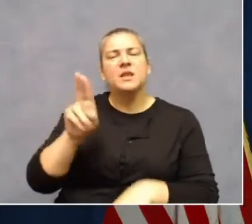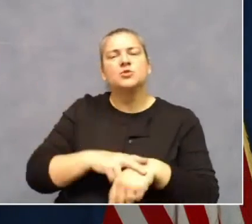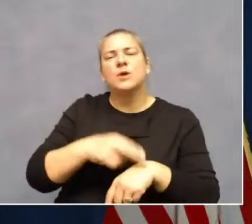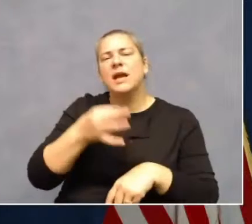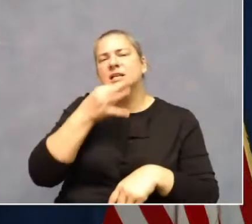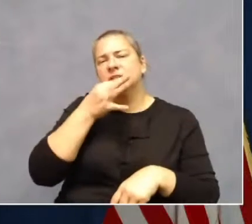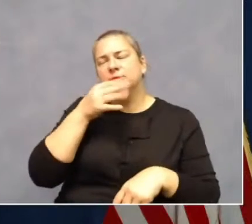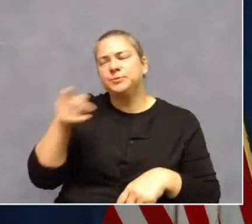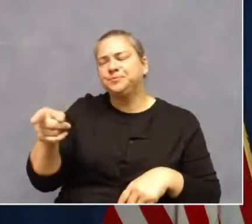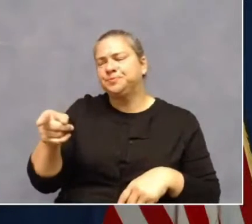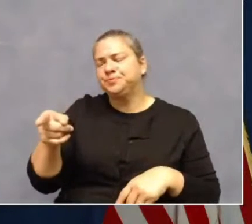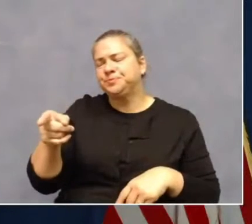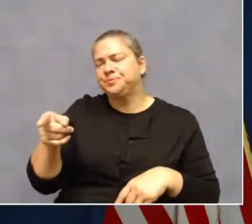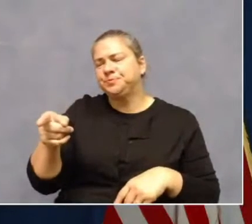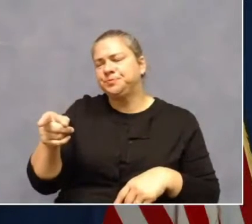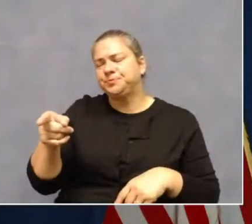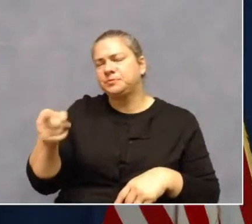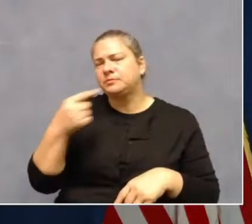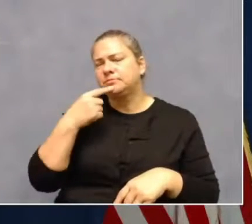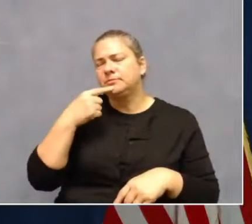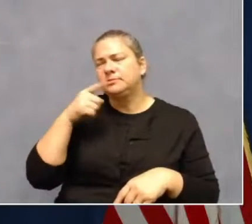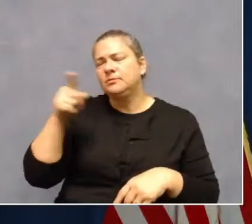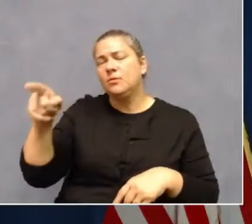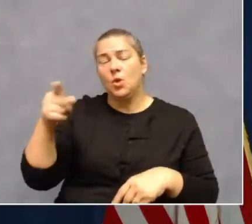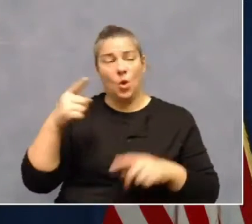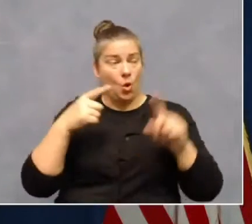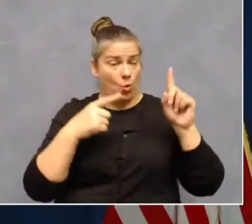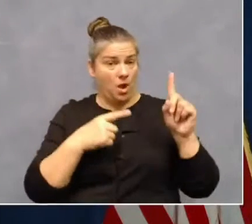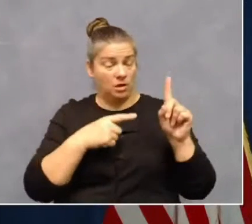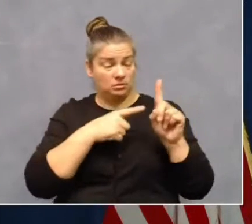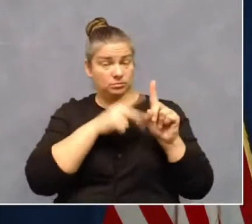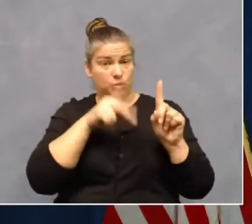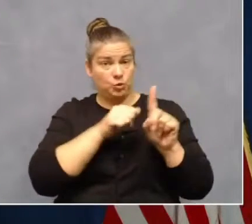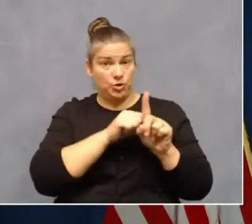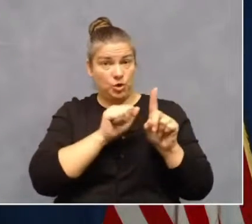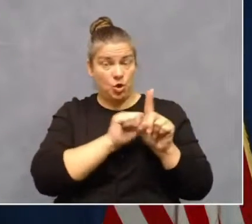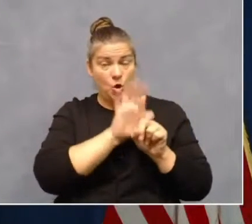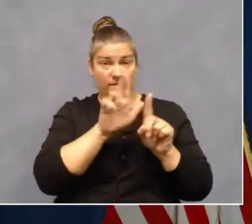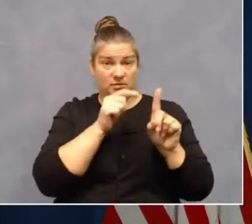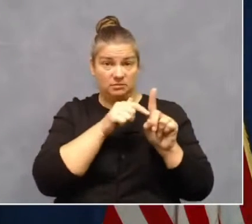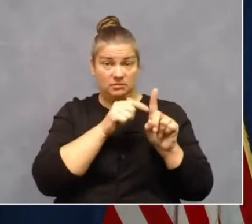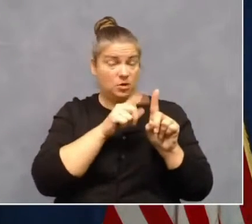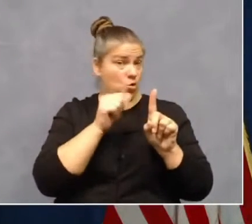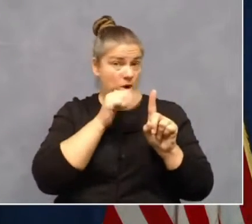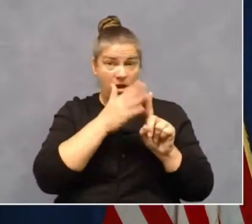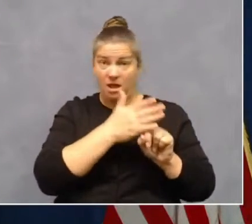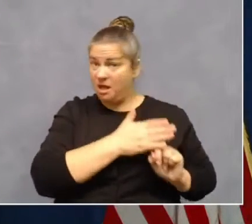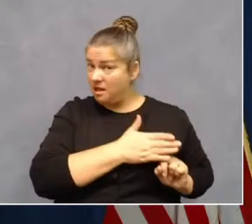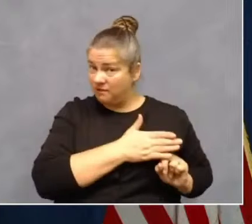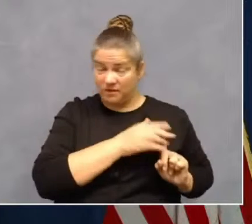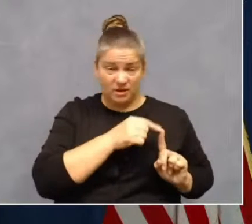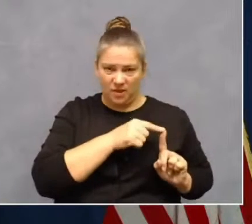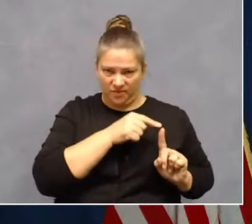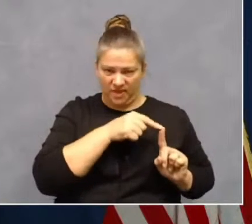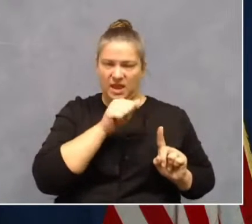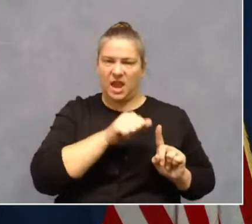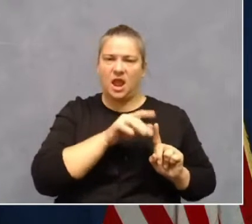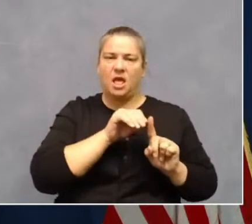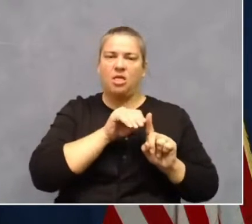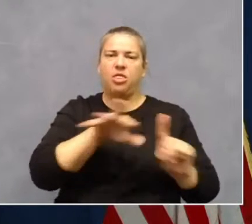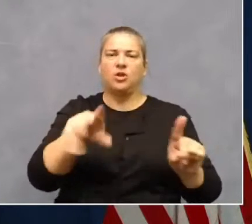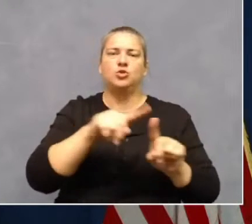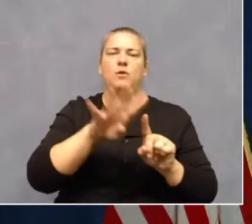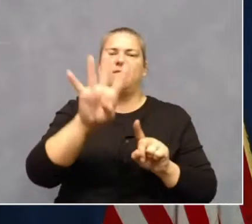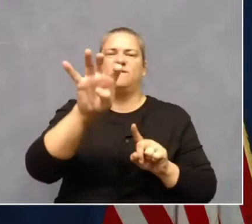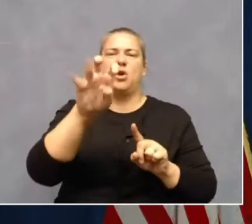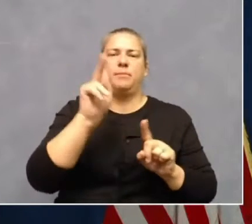cable news shows the other day that said that one infectious person who doesn't isolate, who doesn't follow the rules, can infect 400 other people. Think about